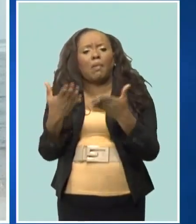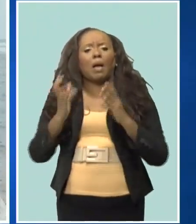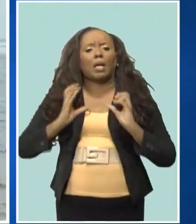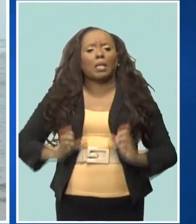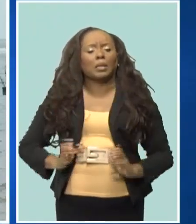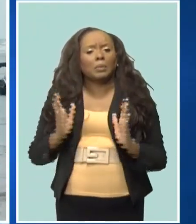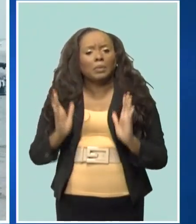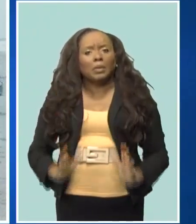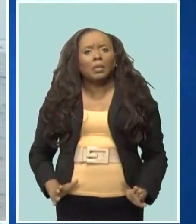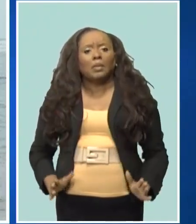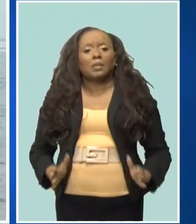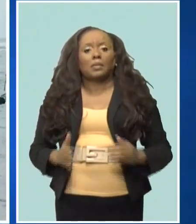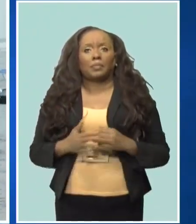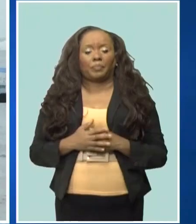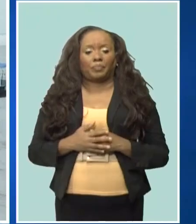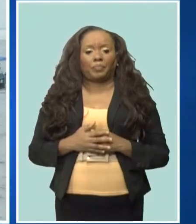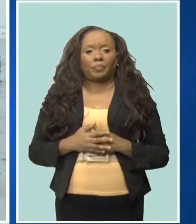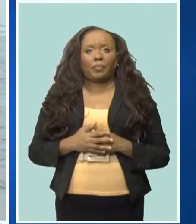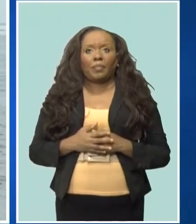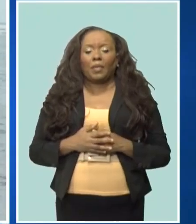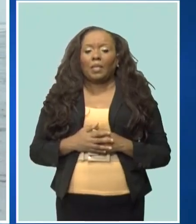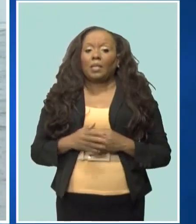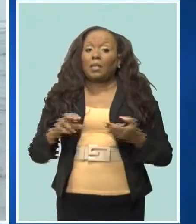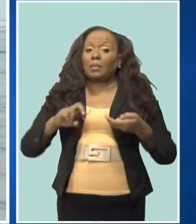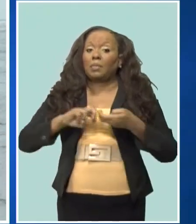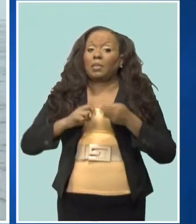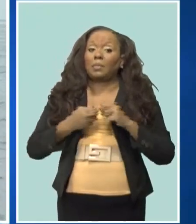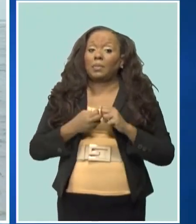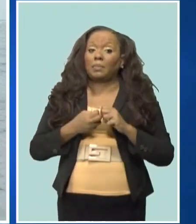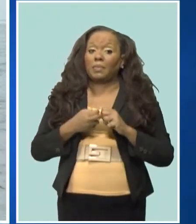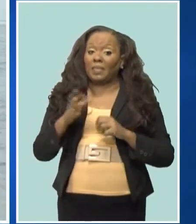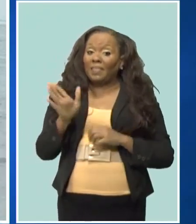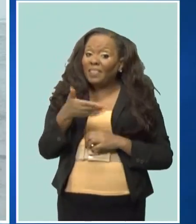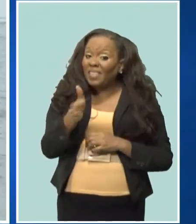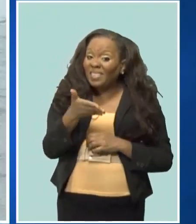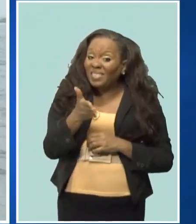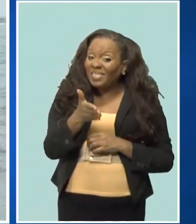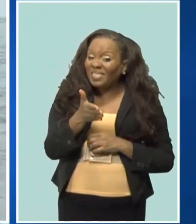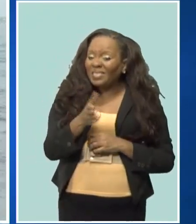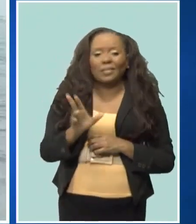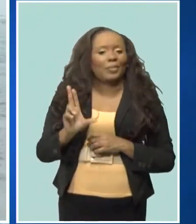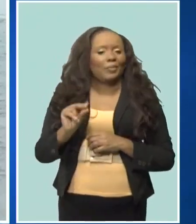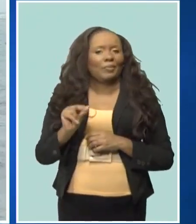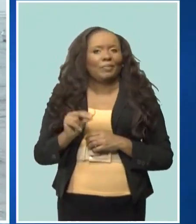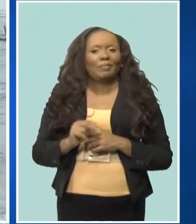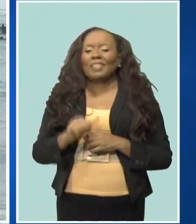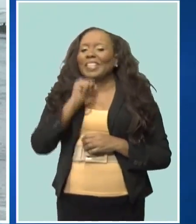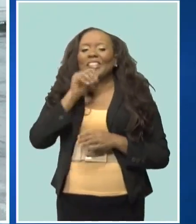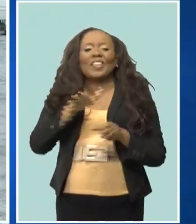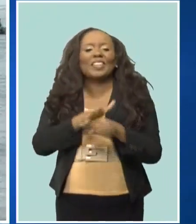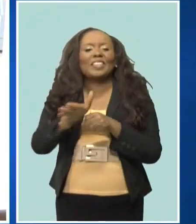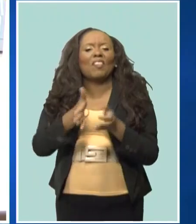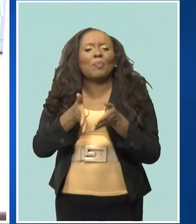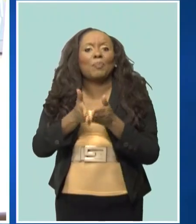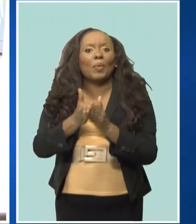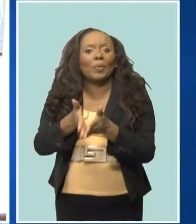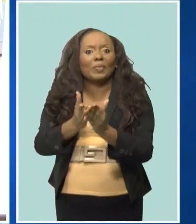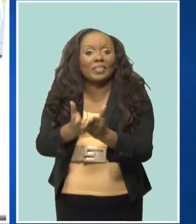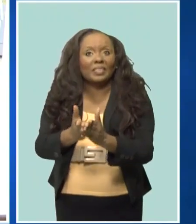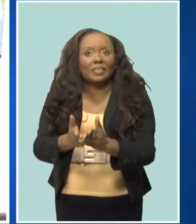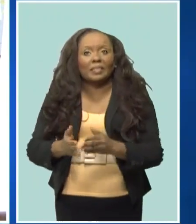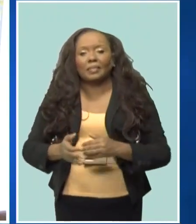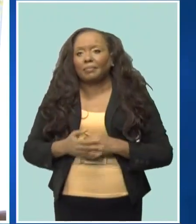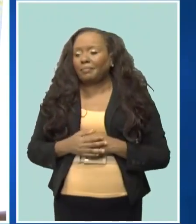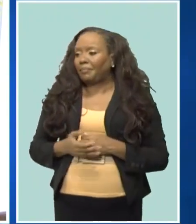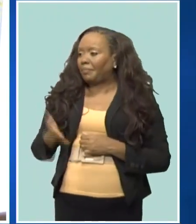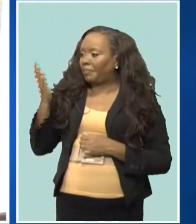customers. The problem isn't the fish, but that there aren't enough boats to go fishing. That's the main thing now, that people are looking